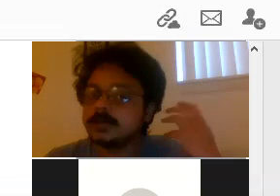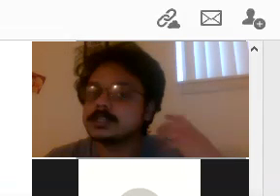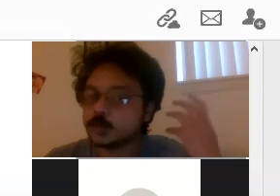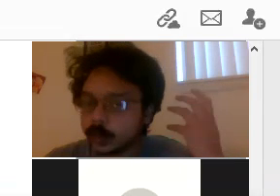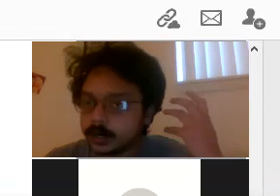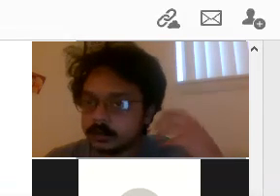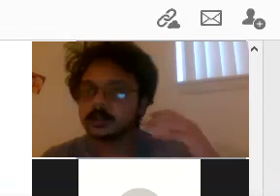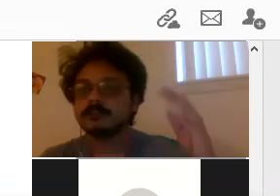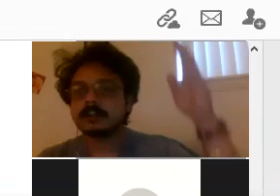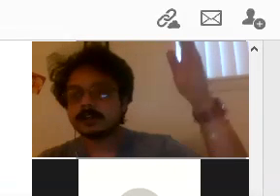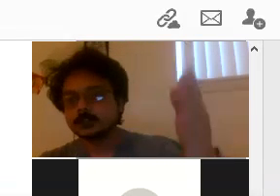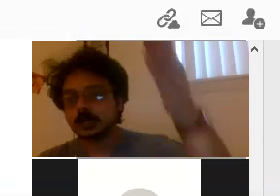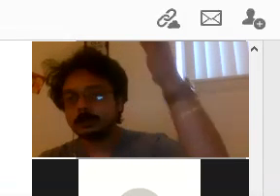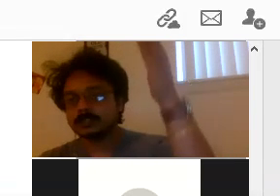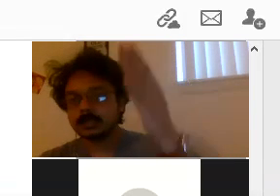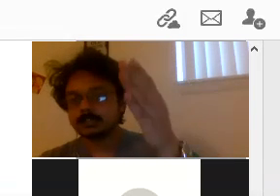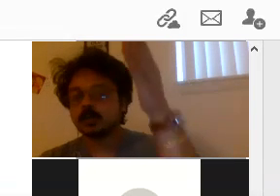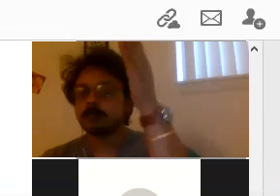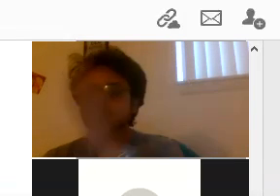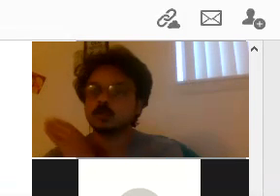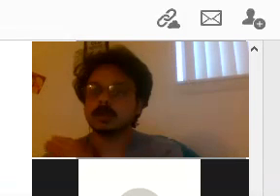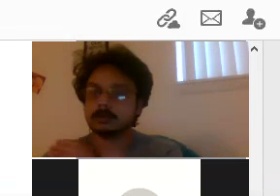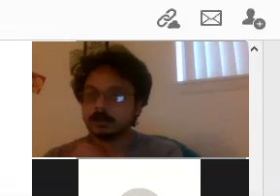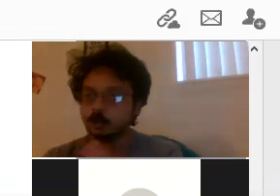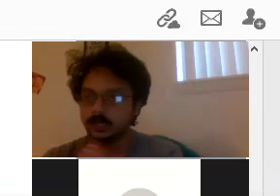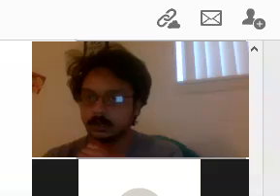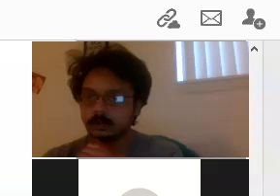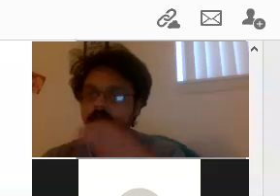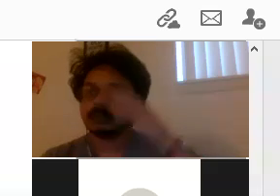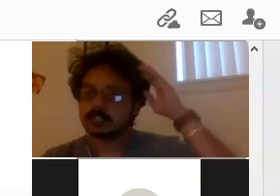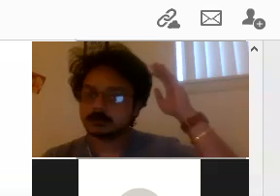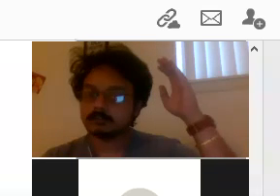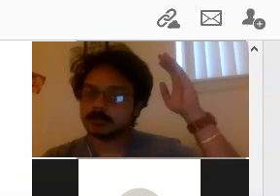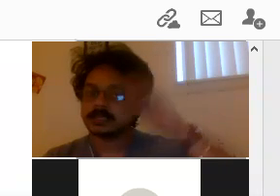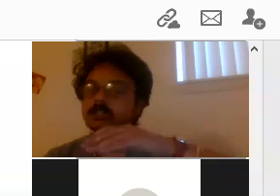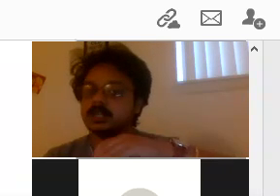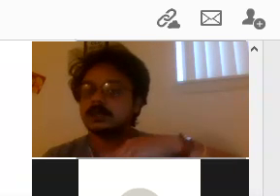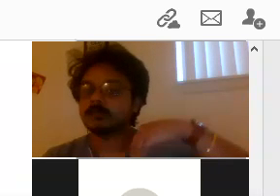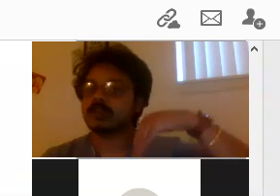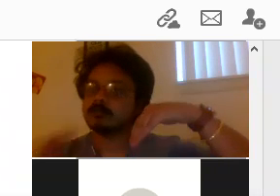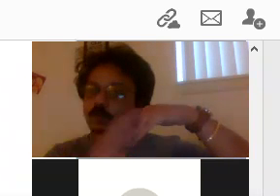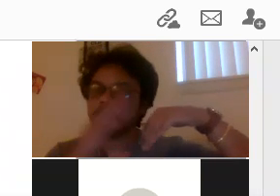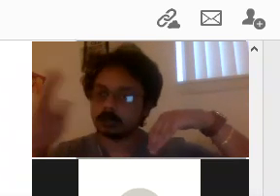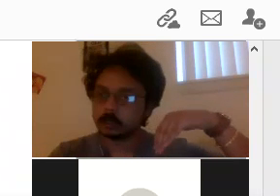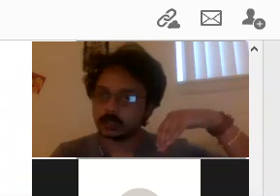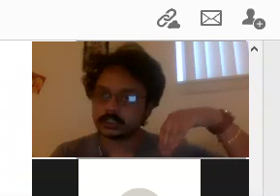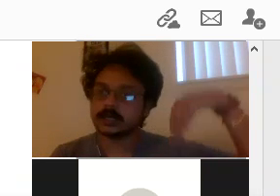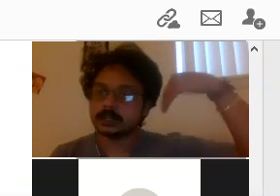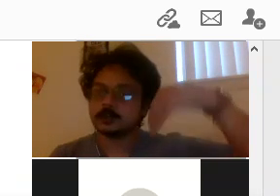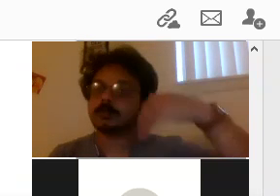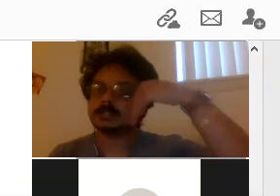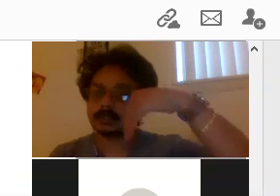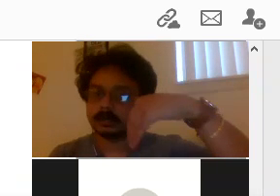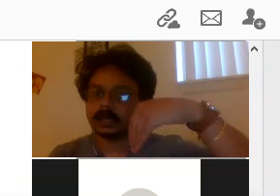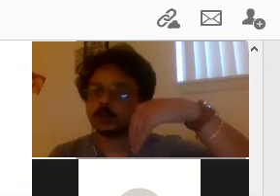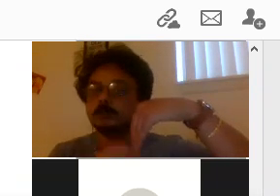anything. If b is squared, we have n squared plus a squared plus 2an. If b is 3, we have more equations, right?